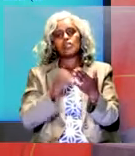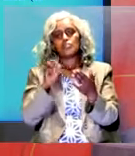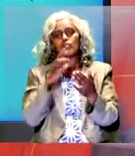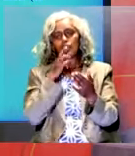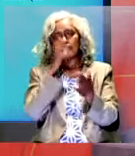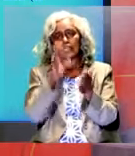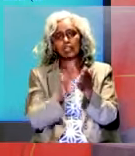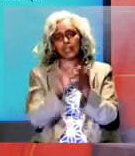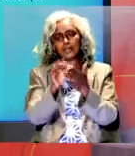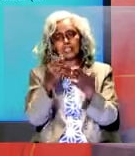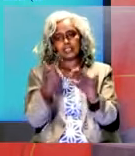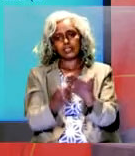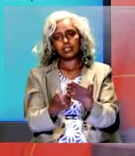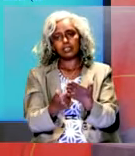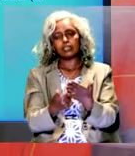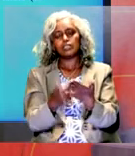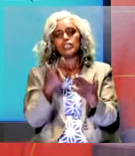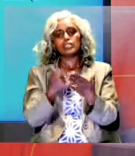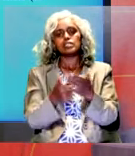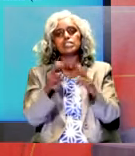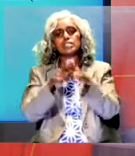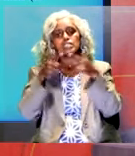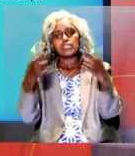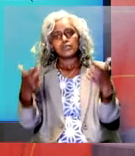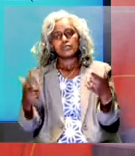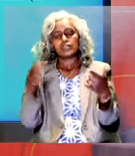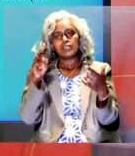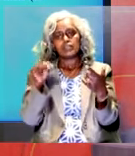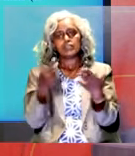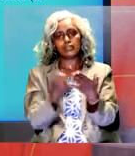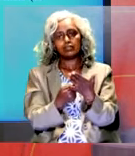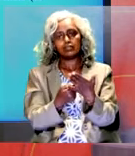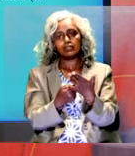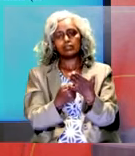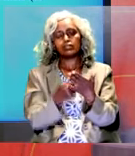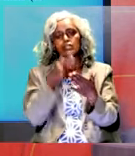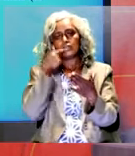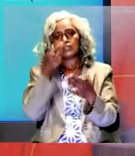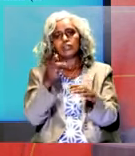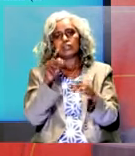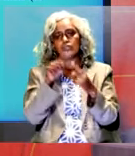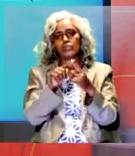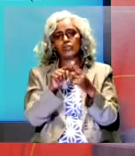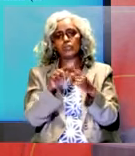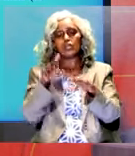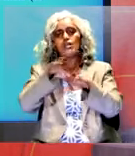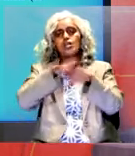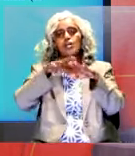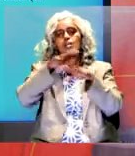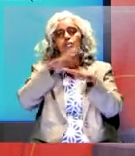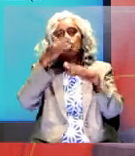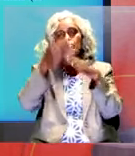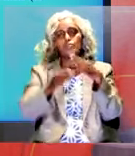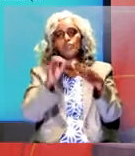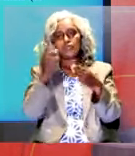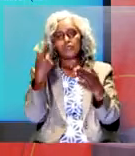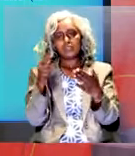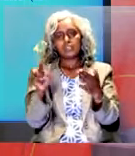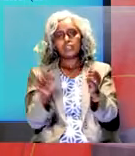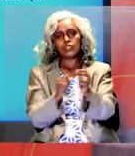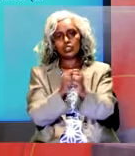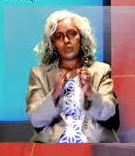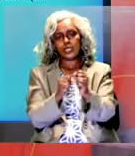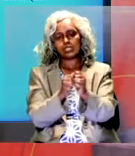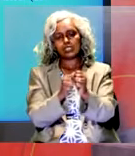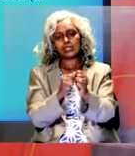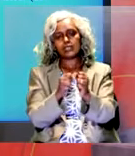number. Then this capital M is said to be an upper bound of the